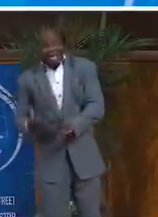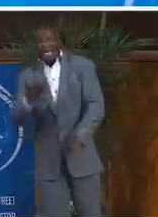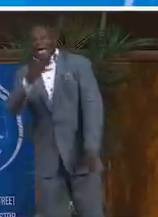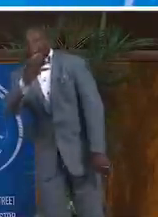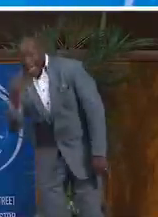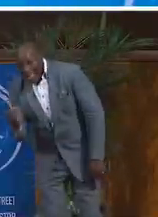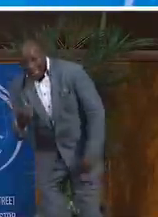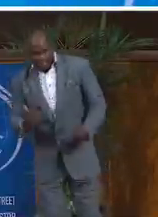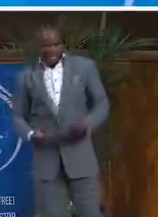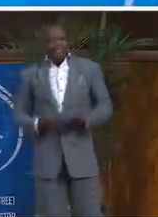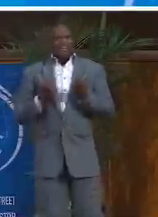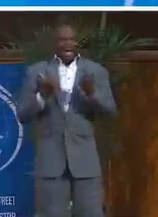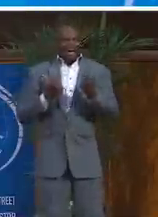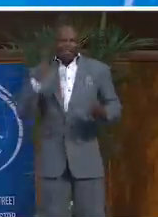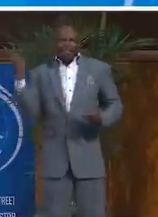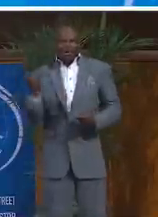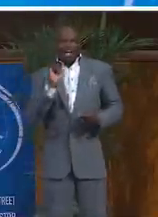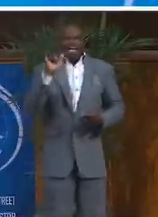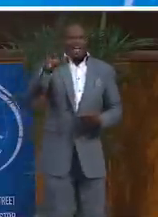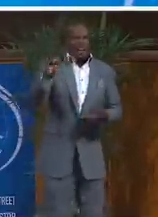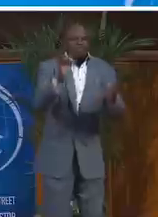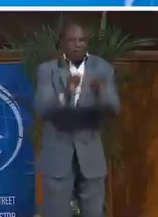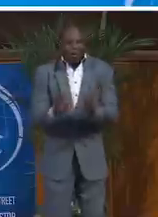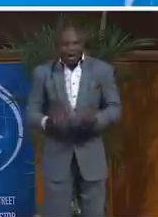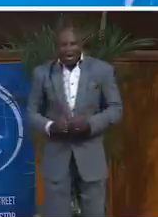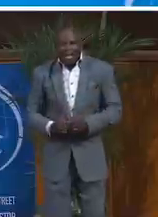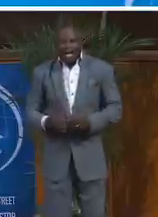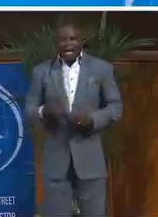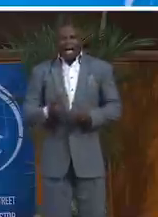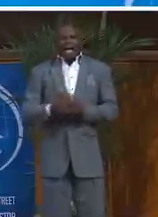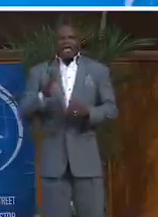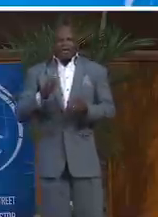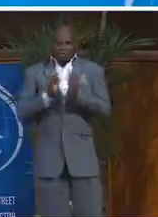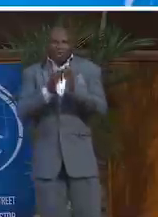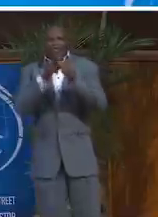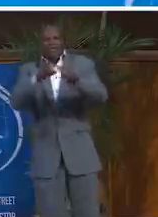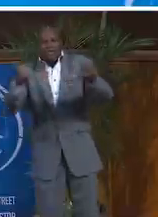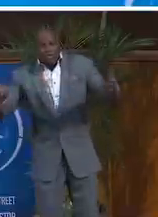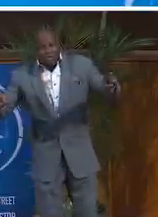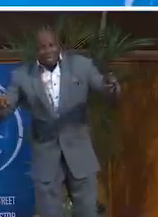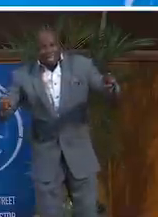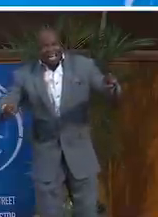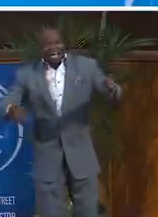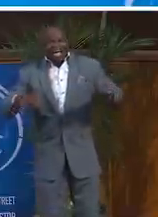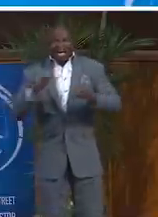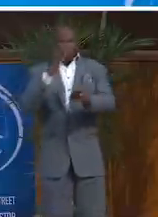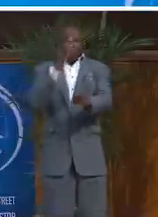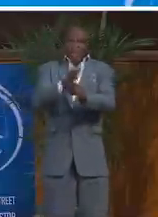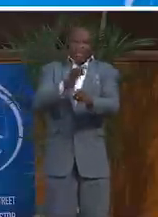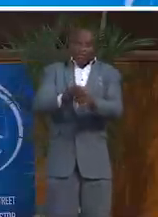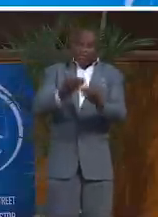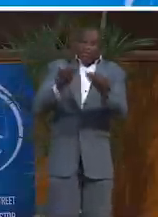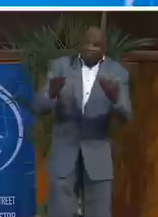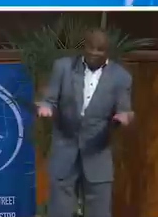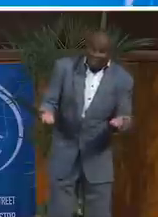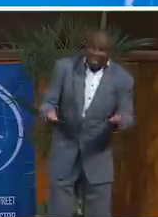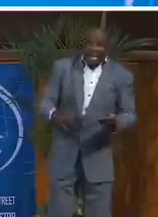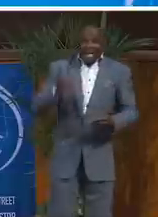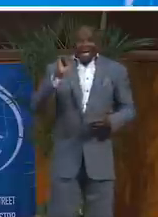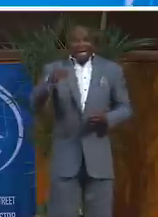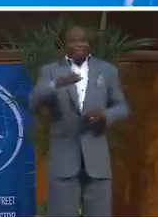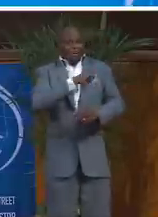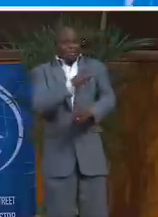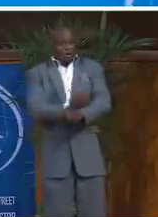And I am alive forevermore. I am with you. I am faithful. I